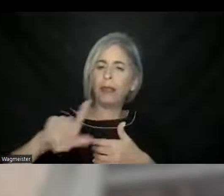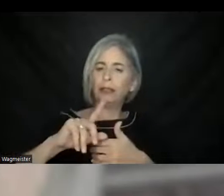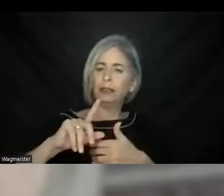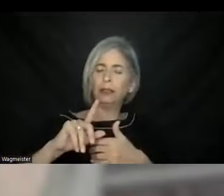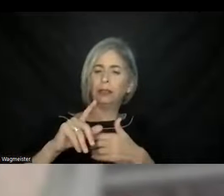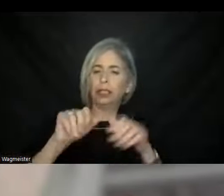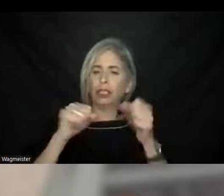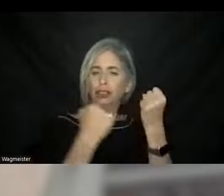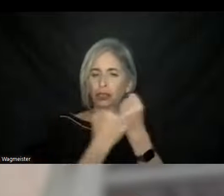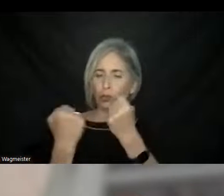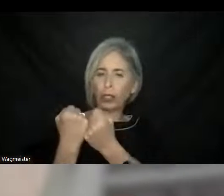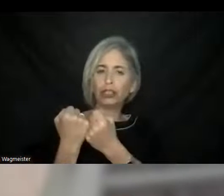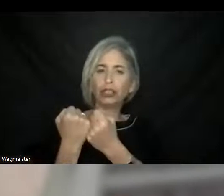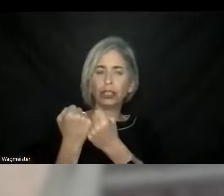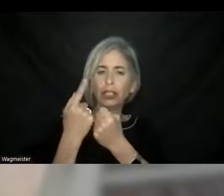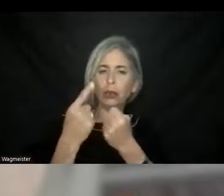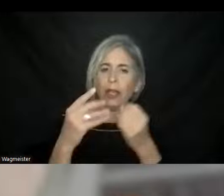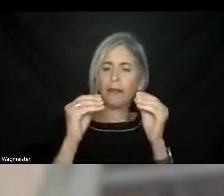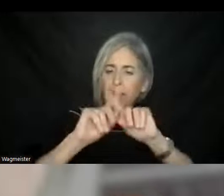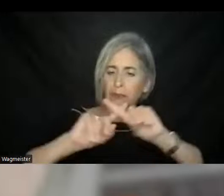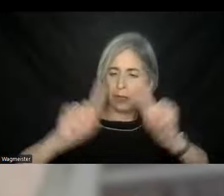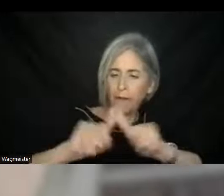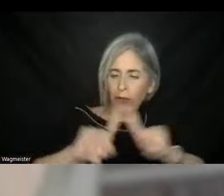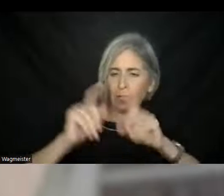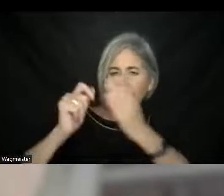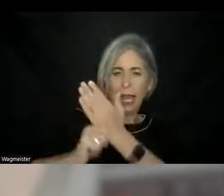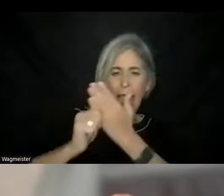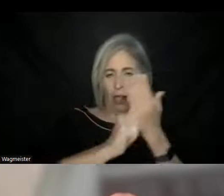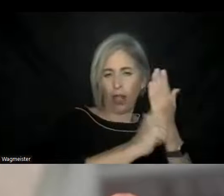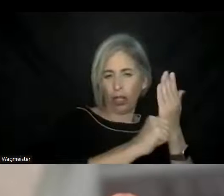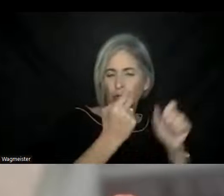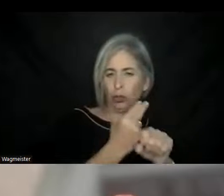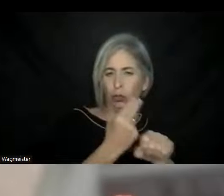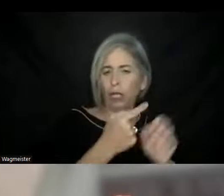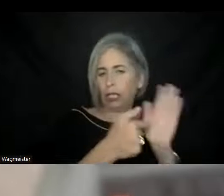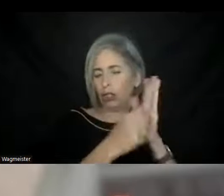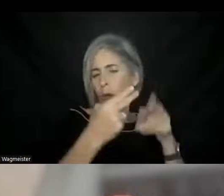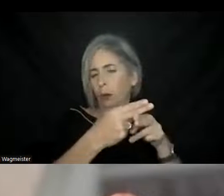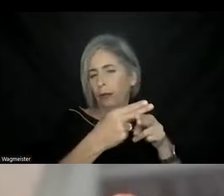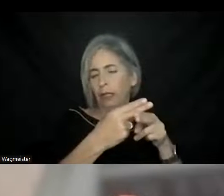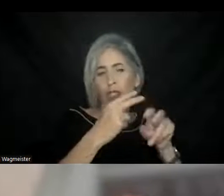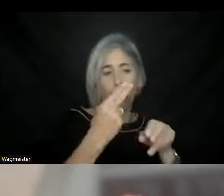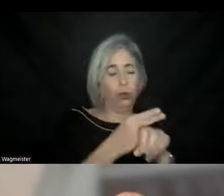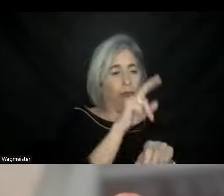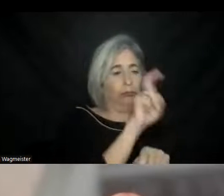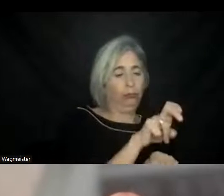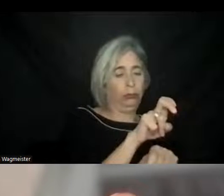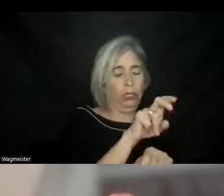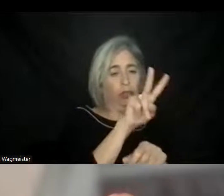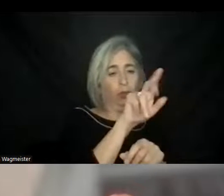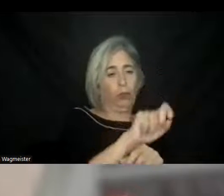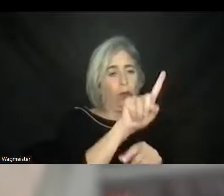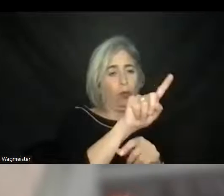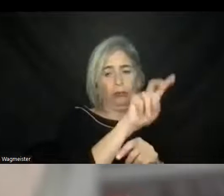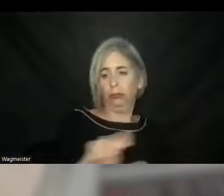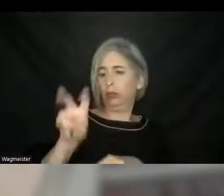there's a structure, and so you'd have multiple different catalogs, and I showed briefly that you could jump between WCAG 2.1 and